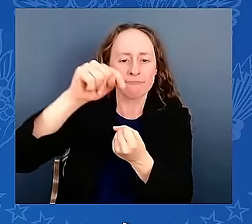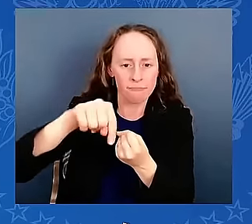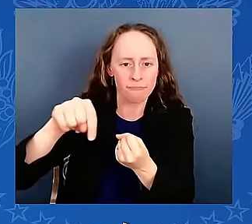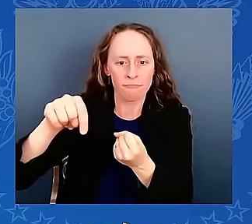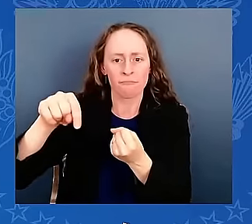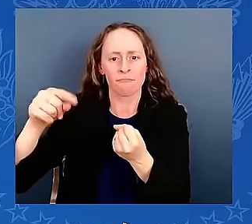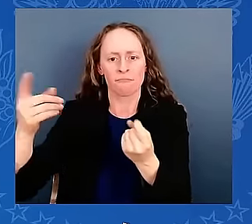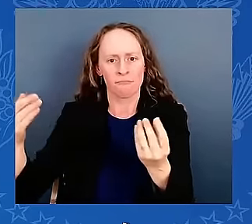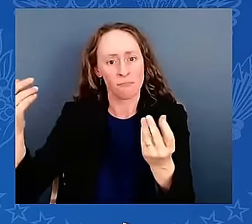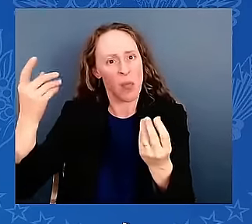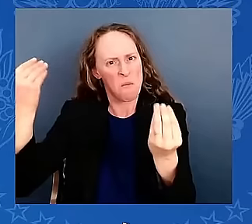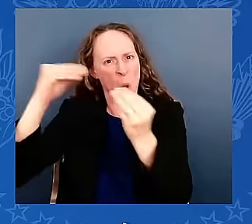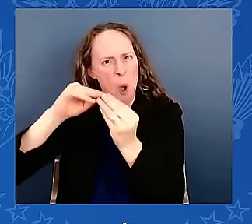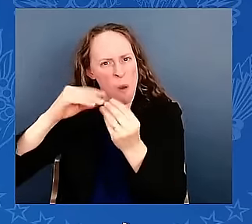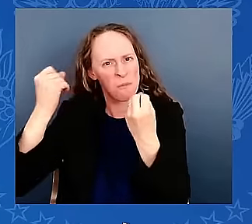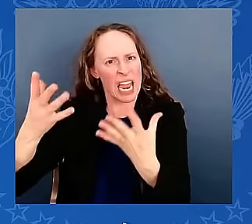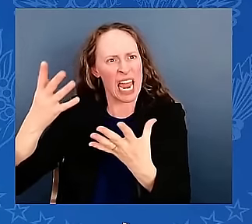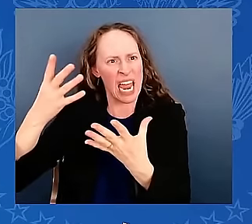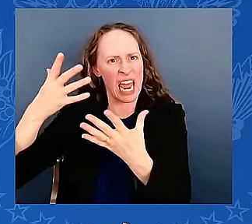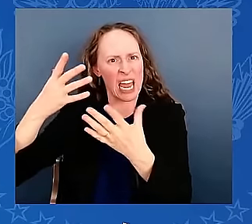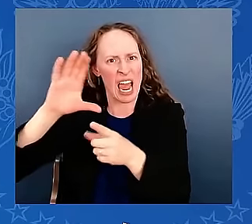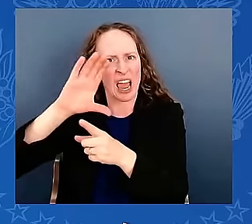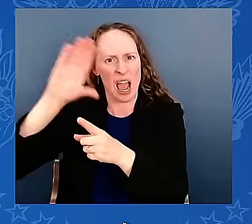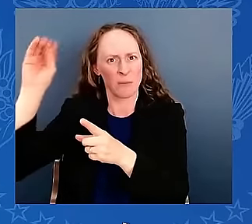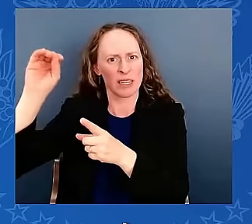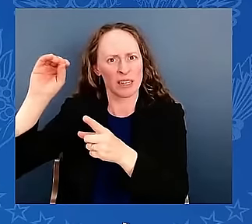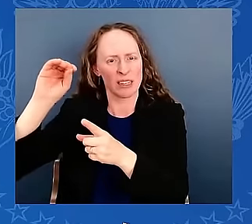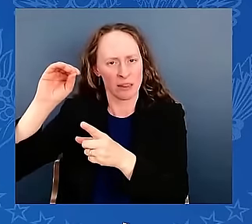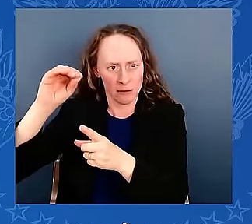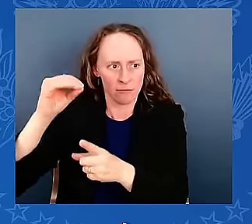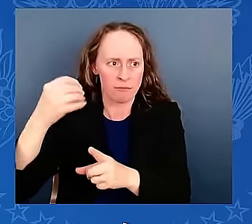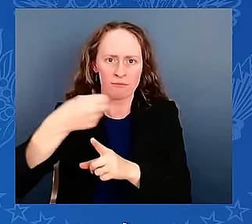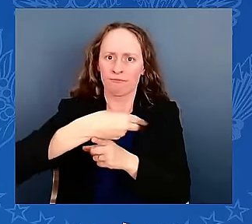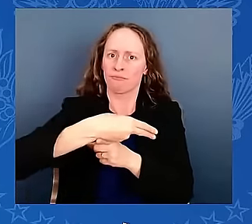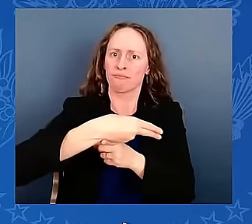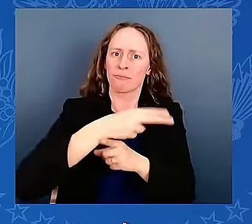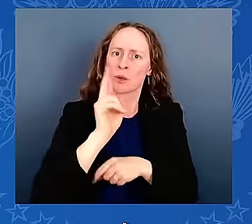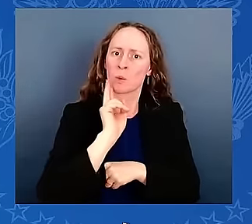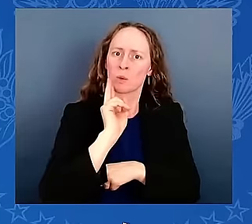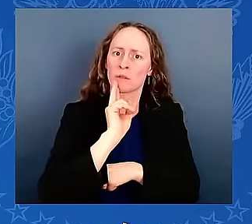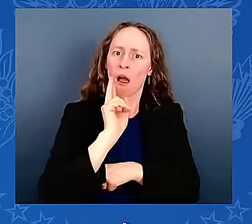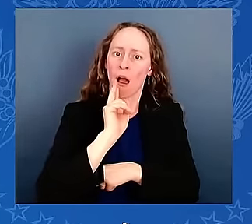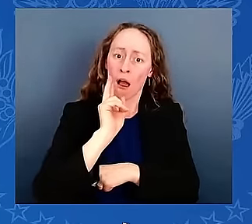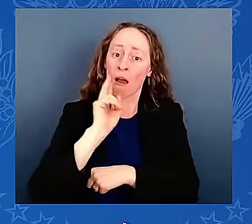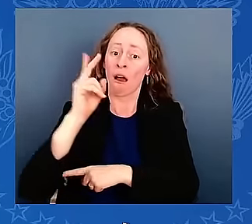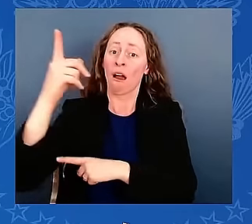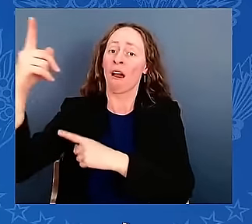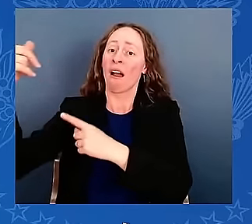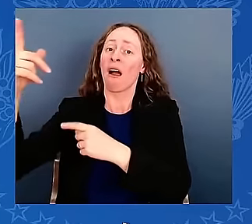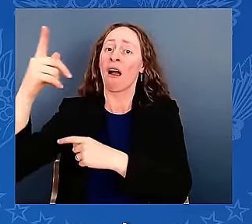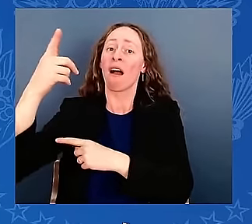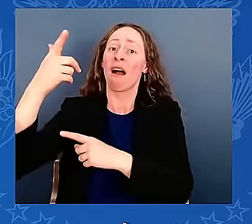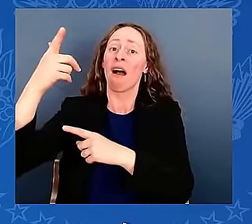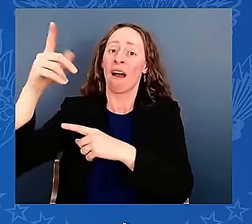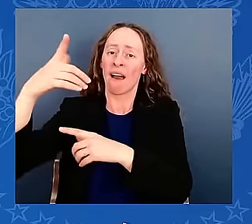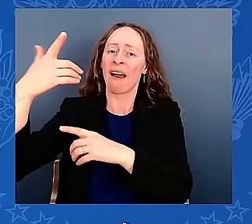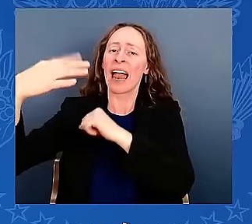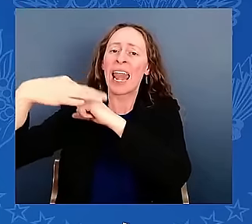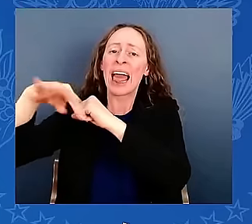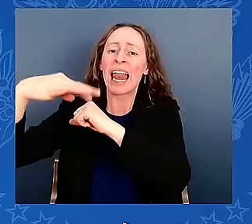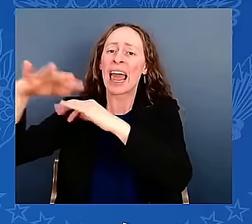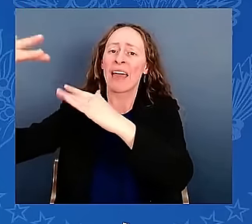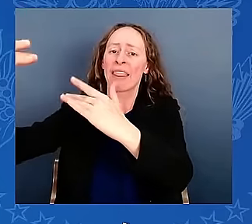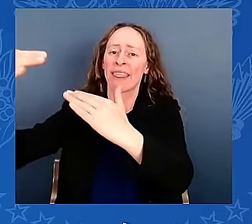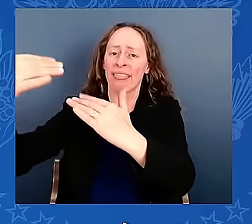blows southeast. We had the highest cancer rate for the longest time. But you know who's affected? Fence